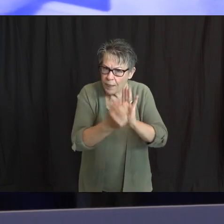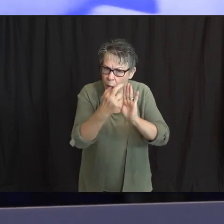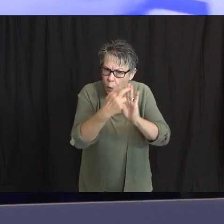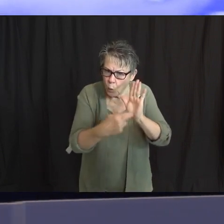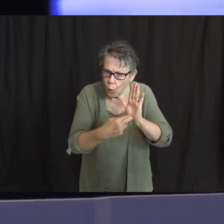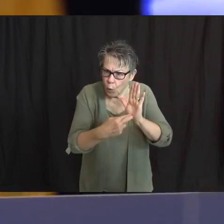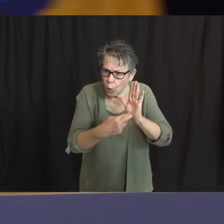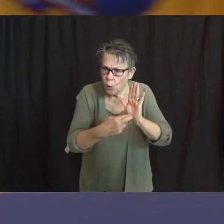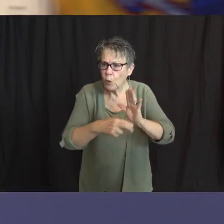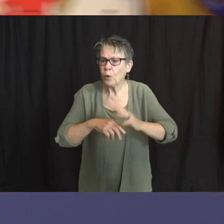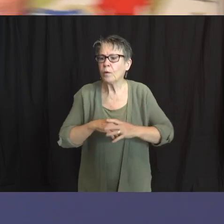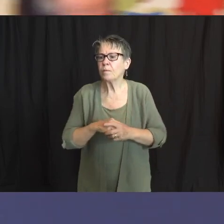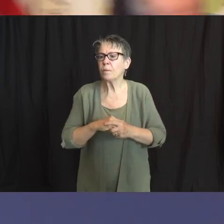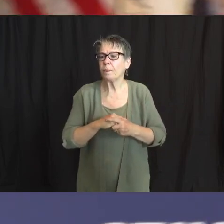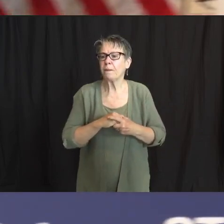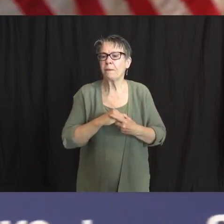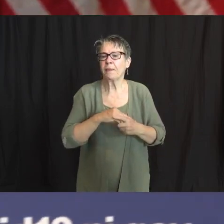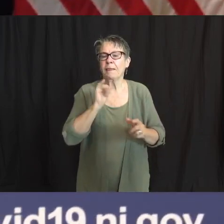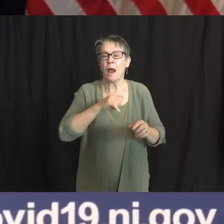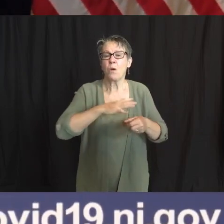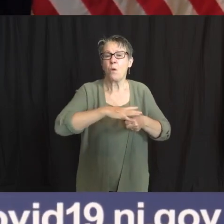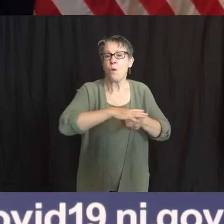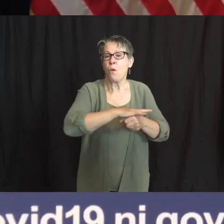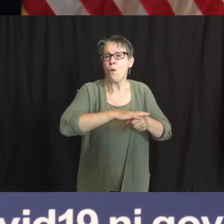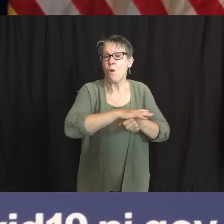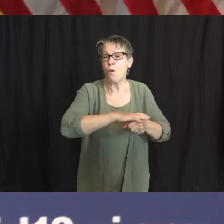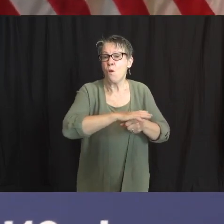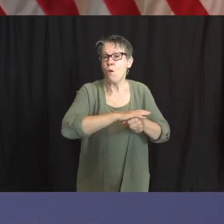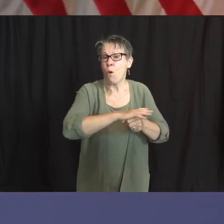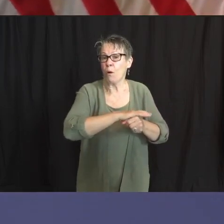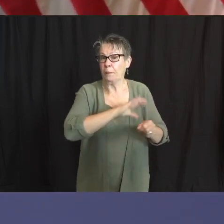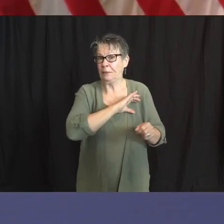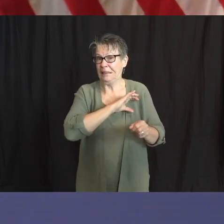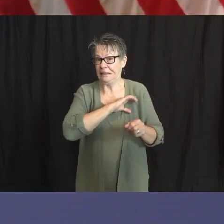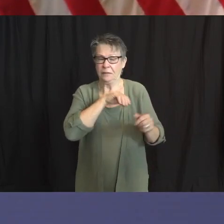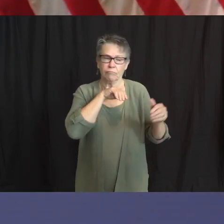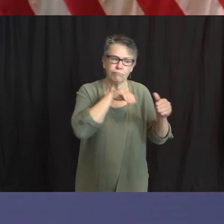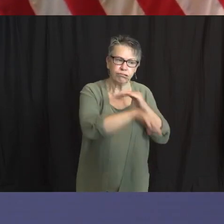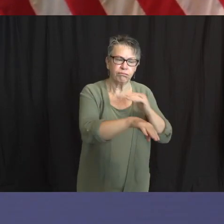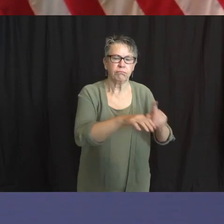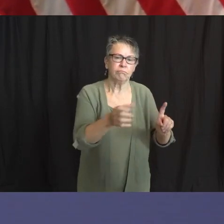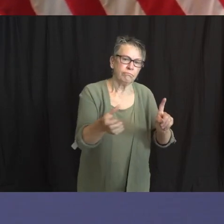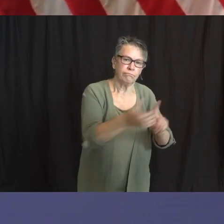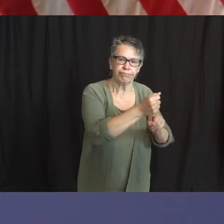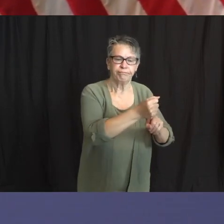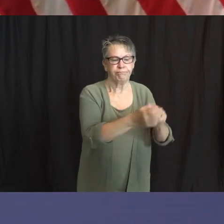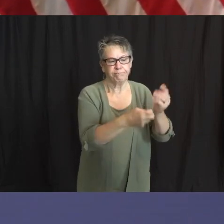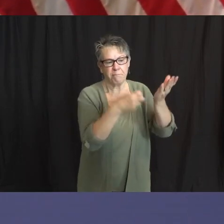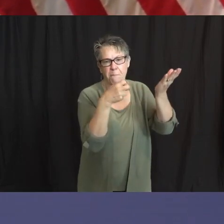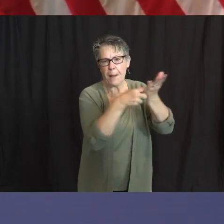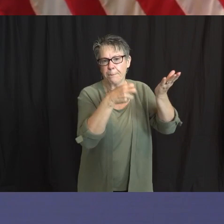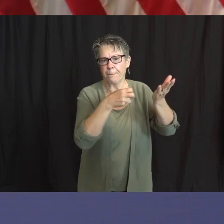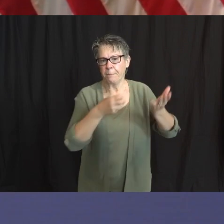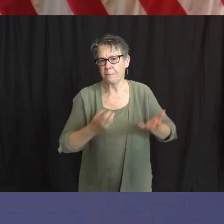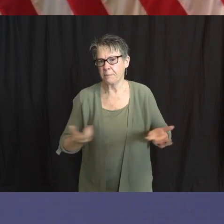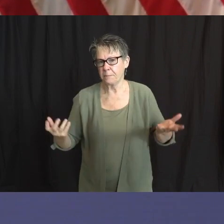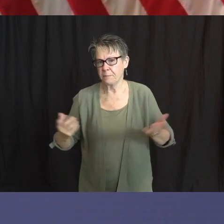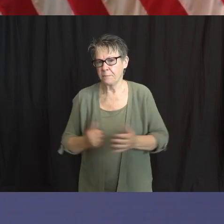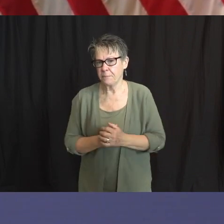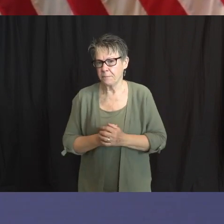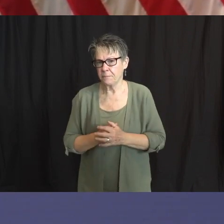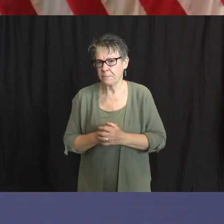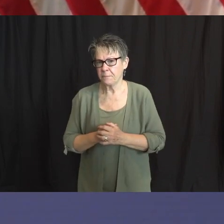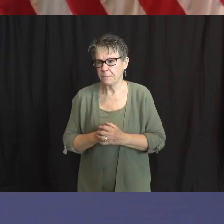you. Real quick, Dave. Two more real quick short ones. You talk about the stages, and this is big news, obviously,